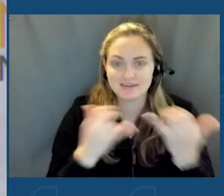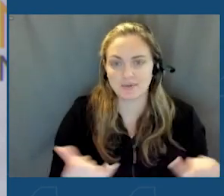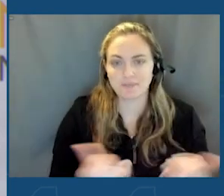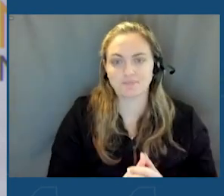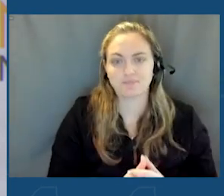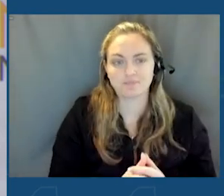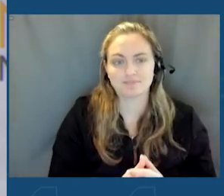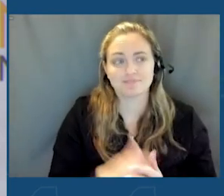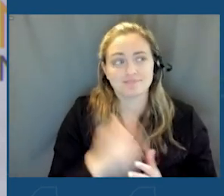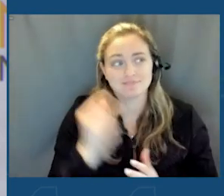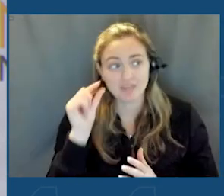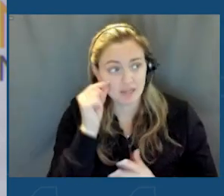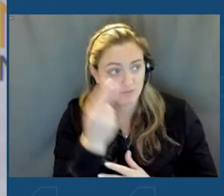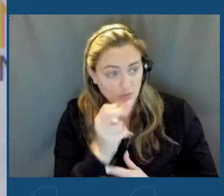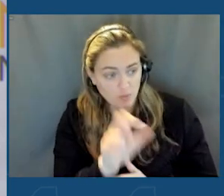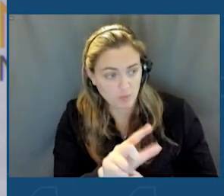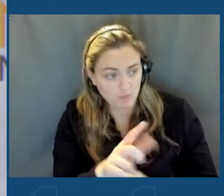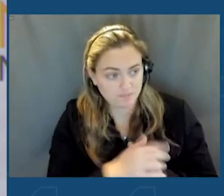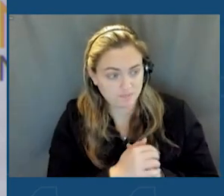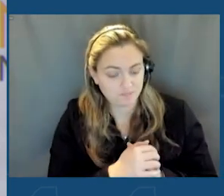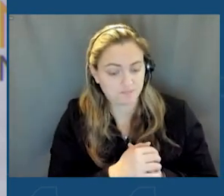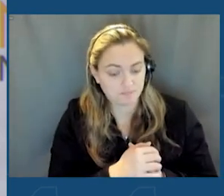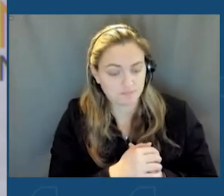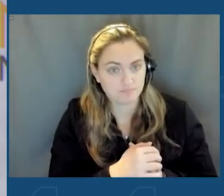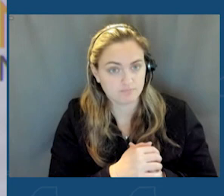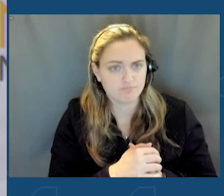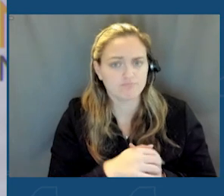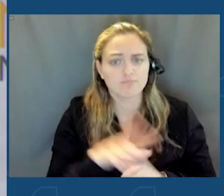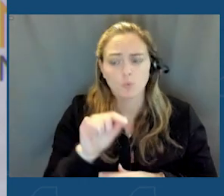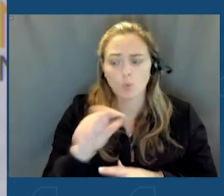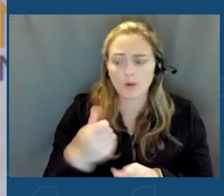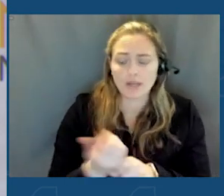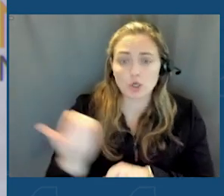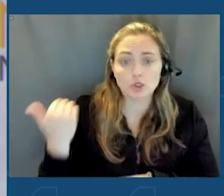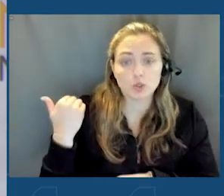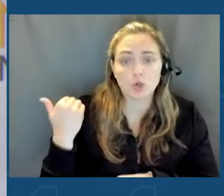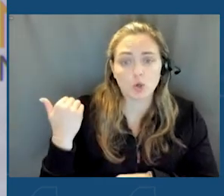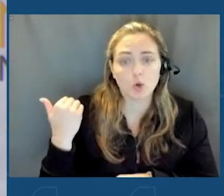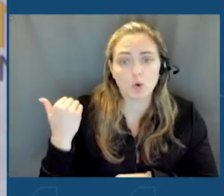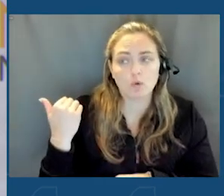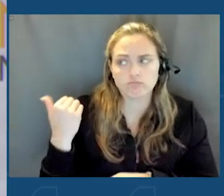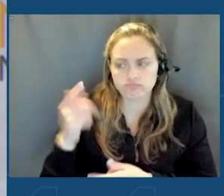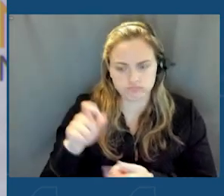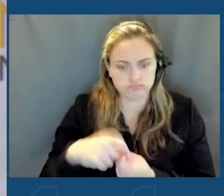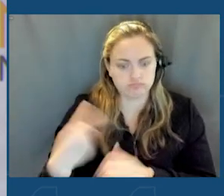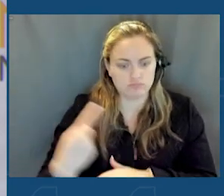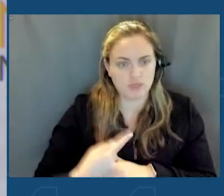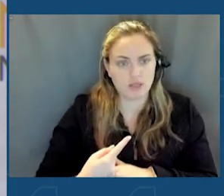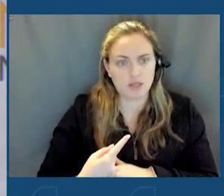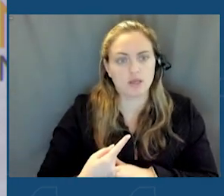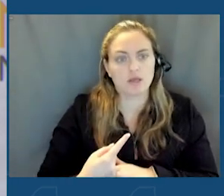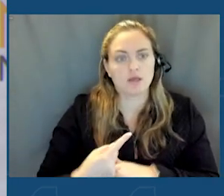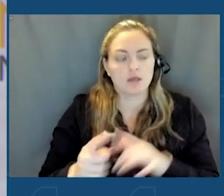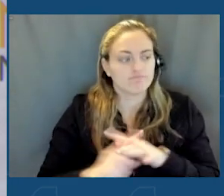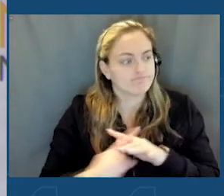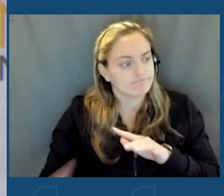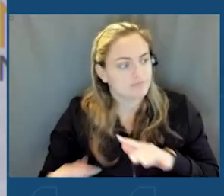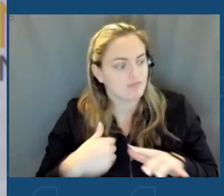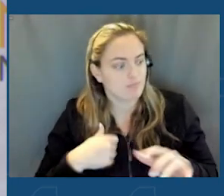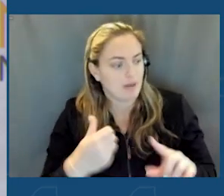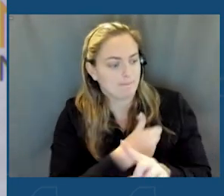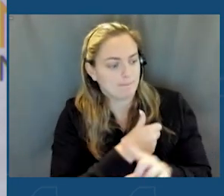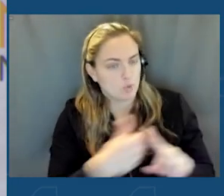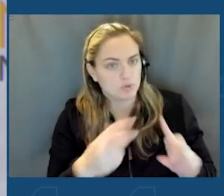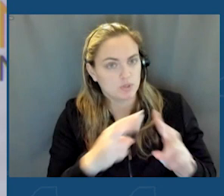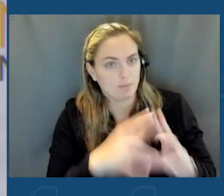Governor Hochul. You know, 20 years ago, almost to the day, I ran out of my abusive partner's apartment with